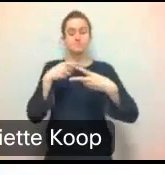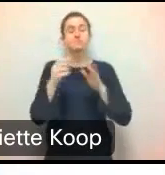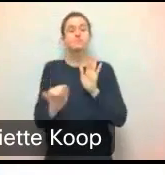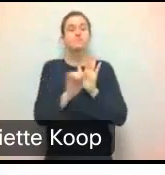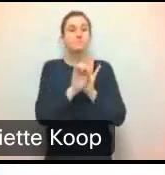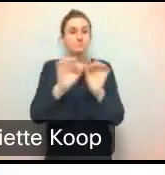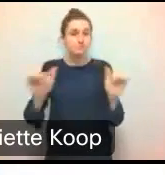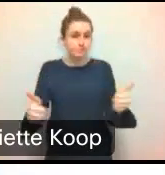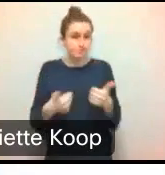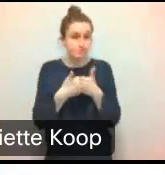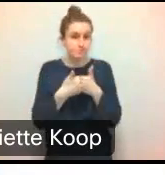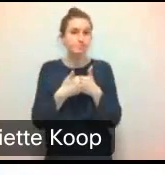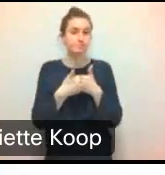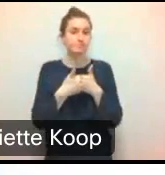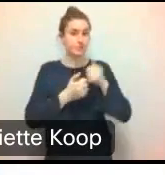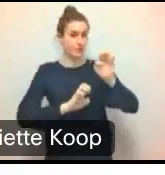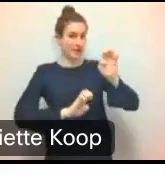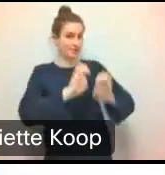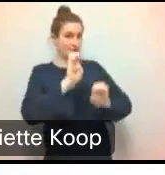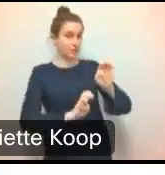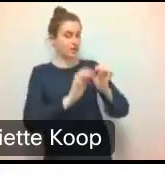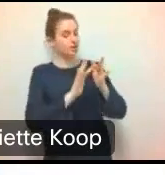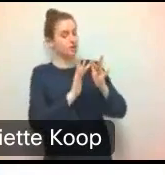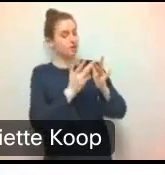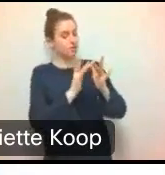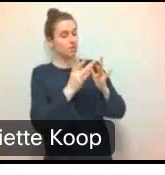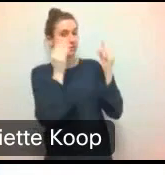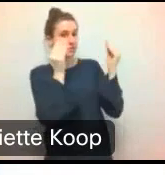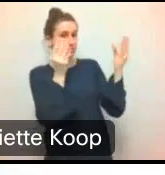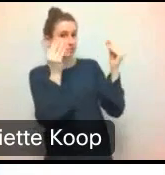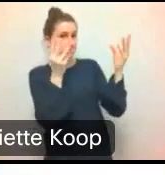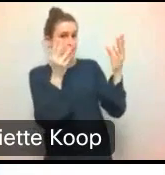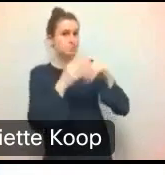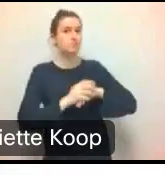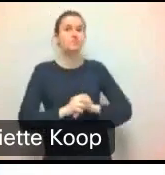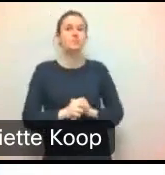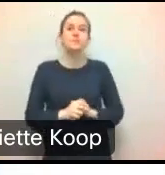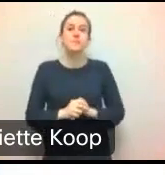of evaluating online information.